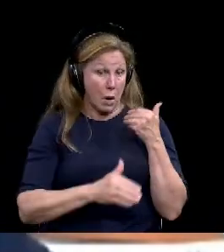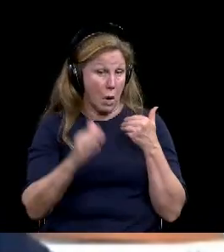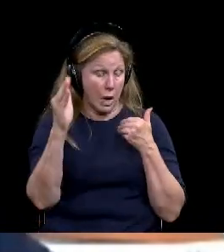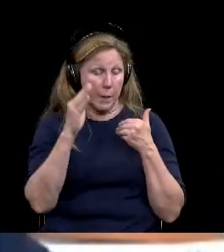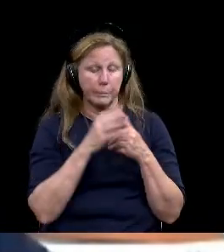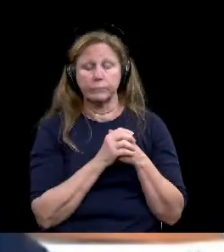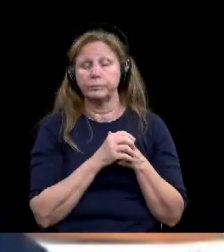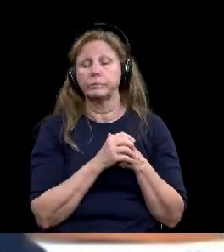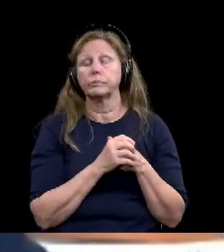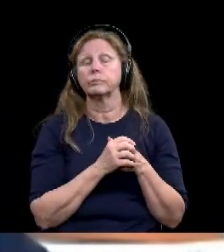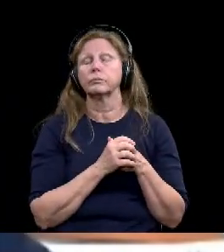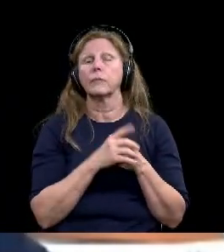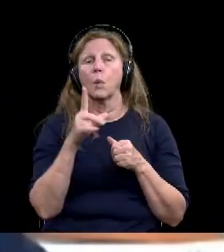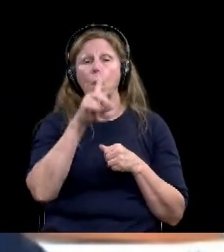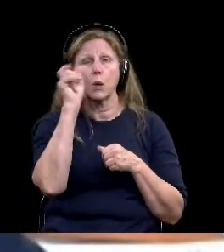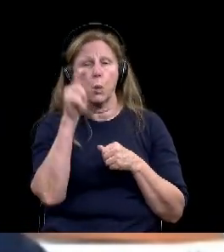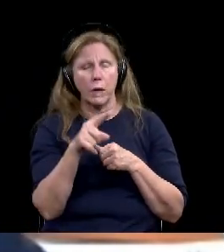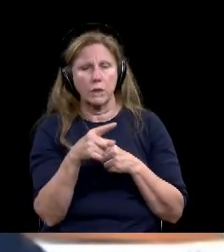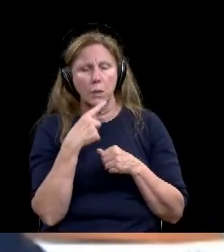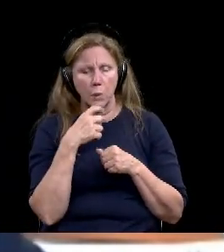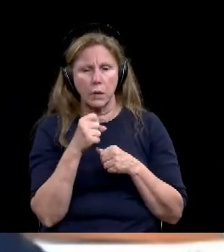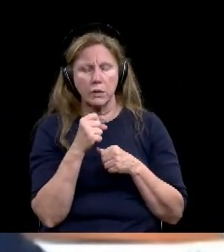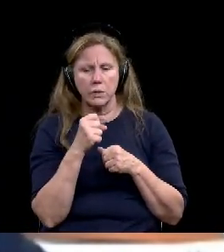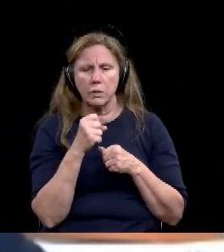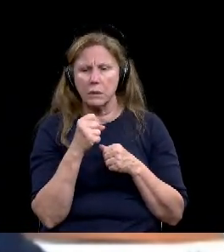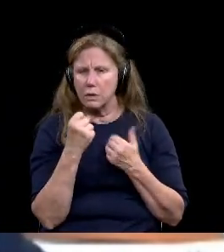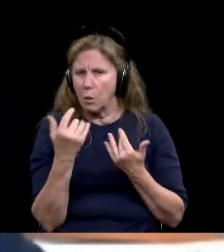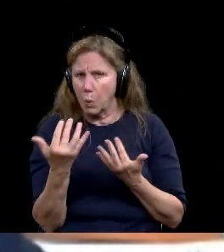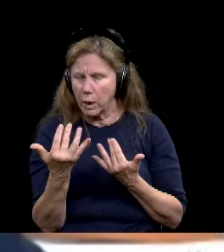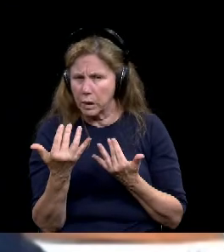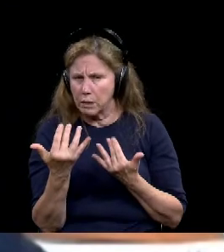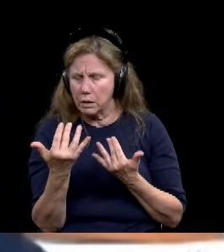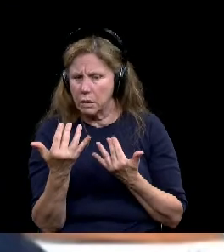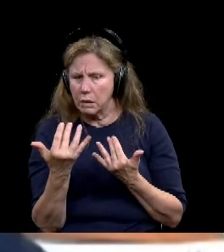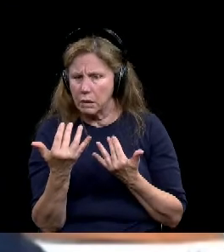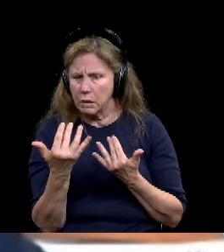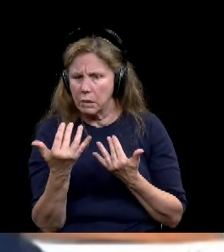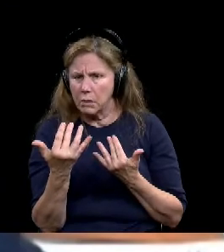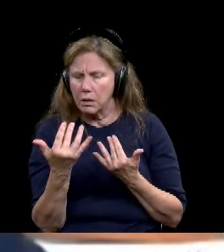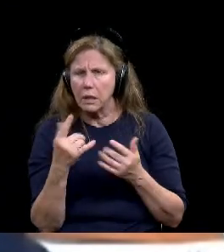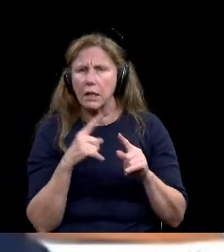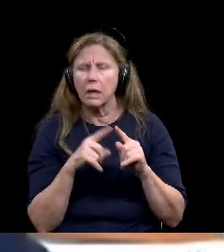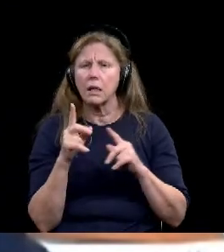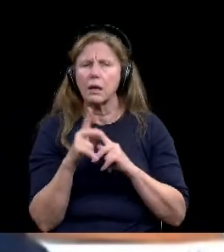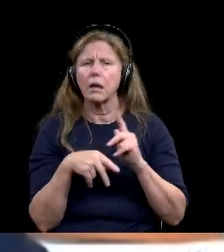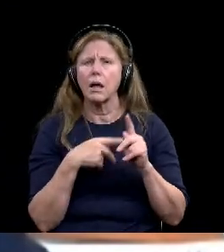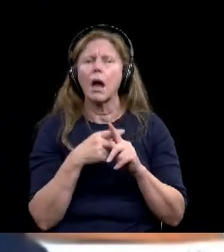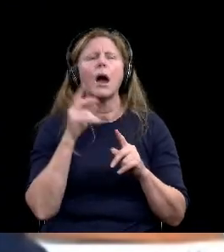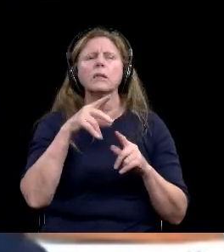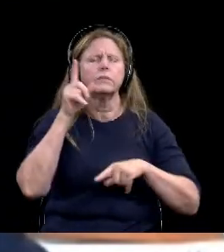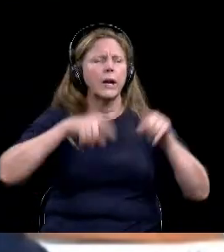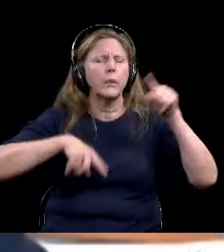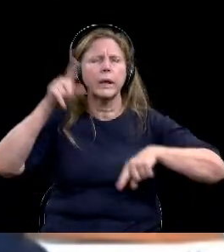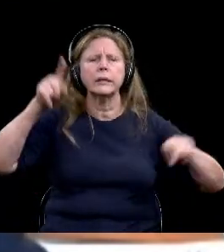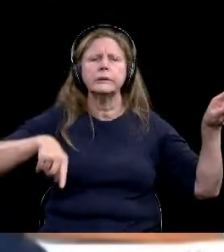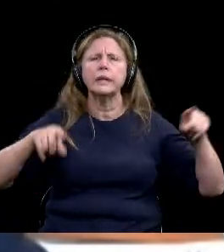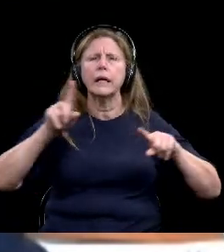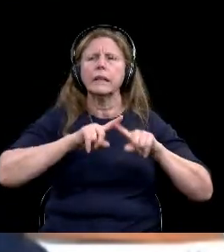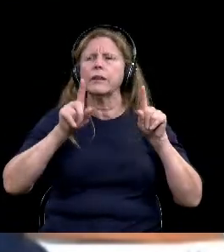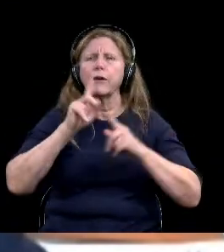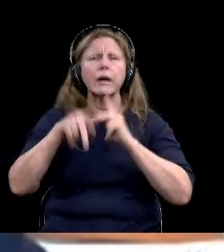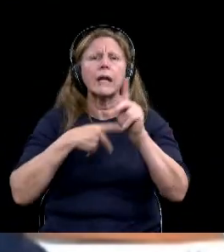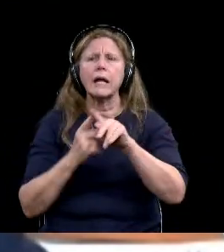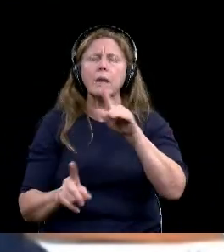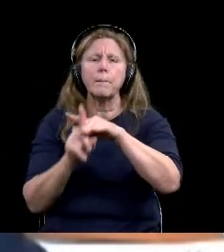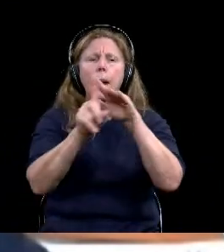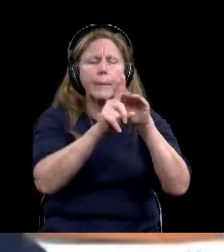we are seeing and how vaccinations will help or may not help. So as per the CDC, there